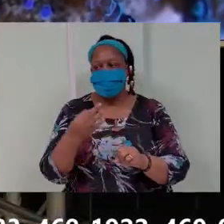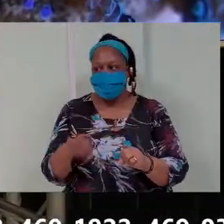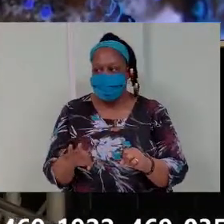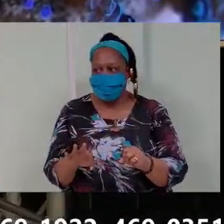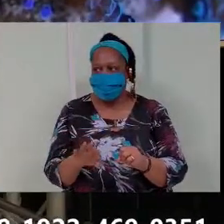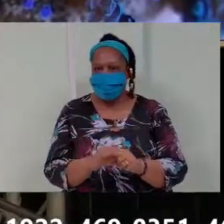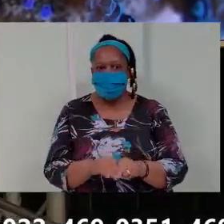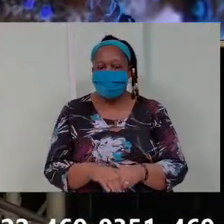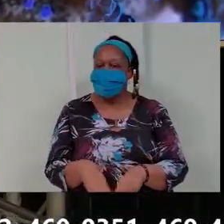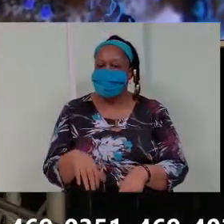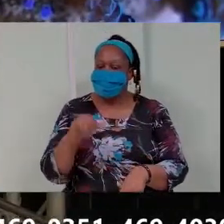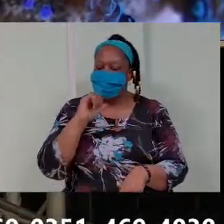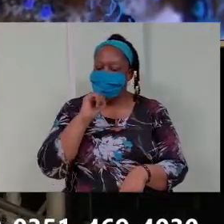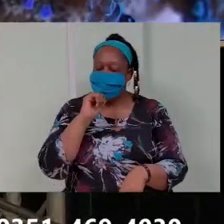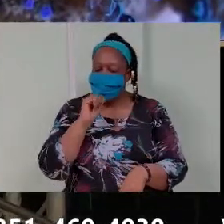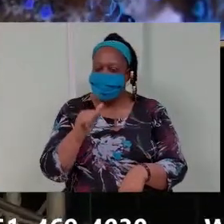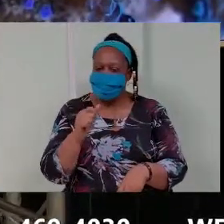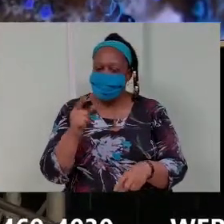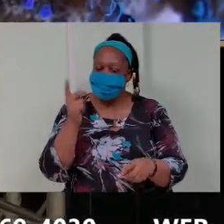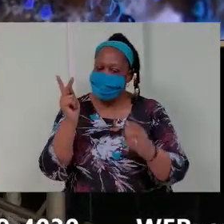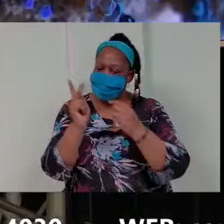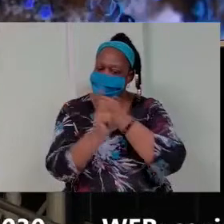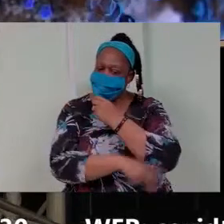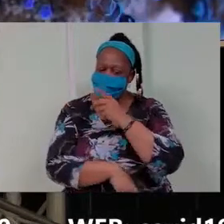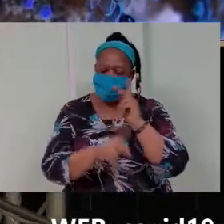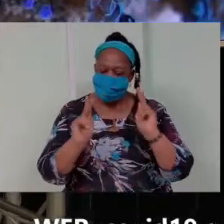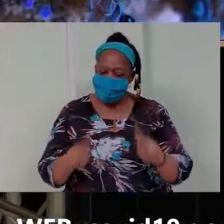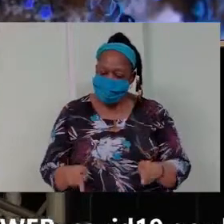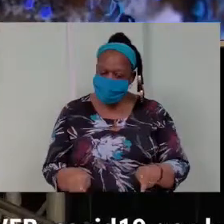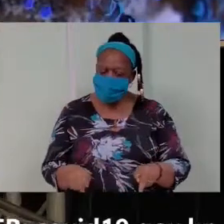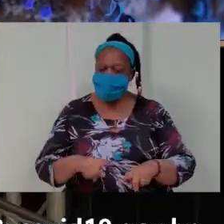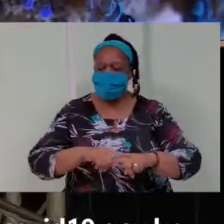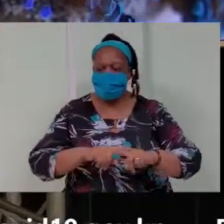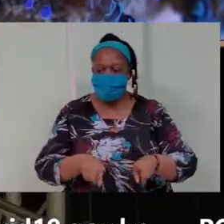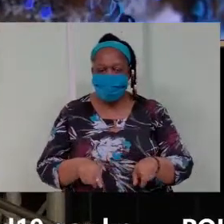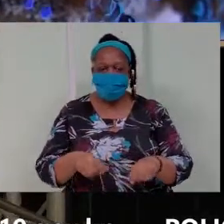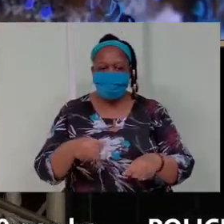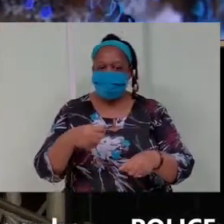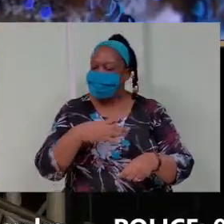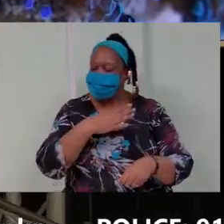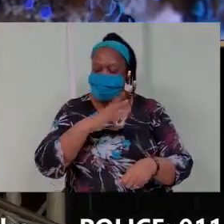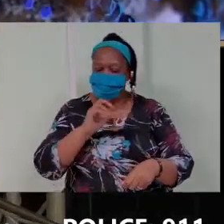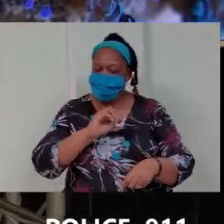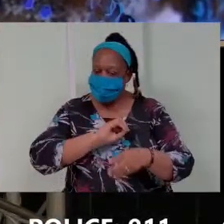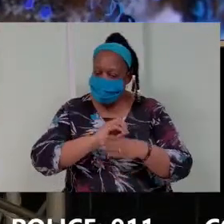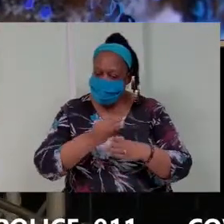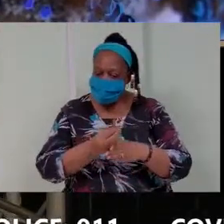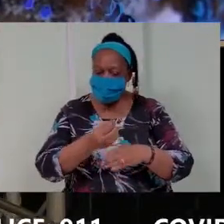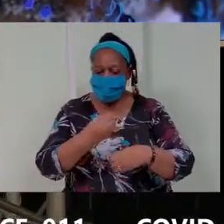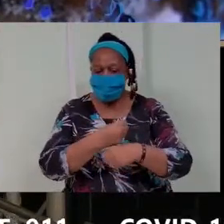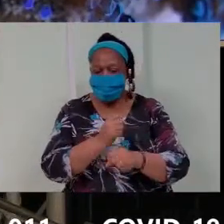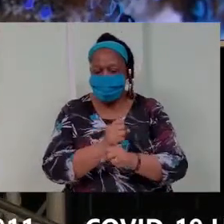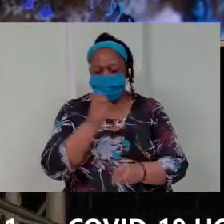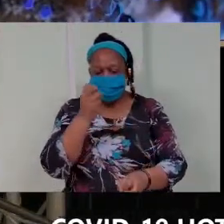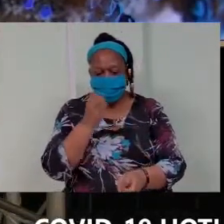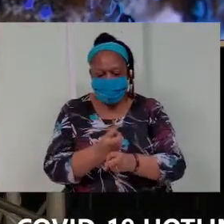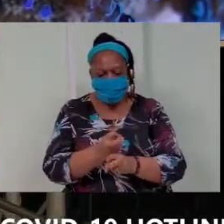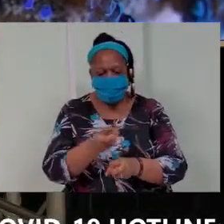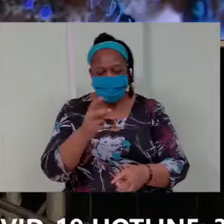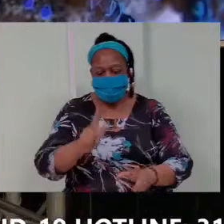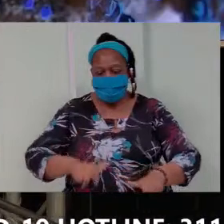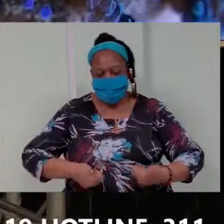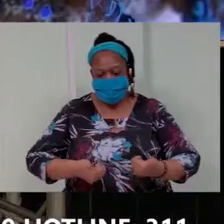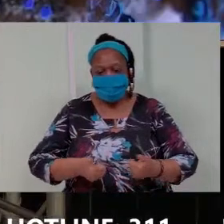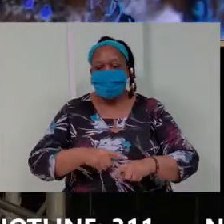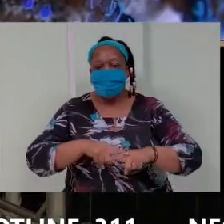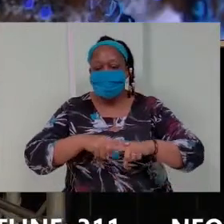not intended to be punitive, nor were they intended to make life difficult for residents, but they do require